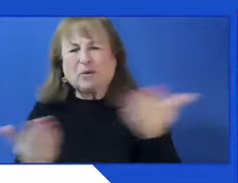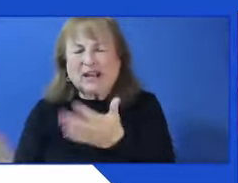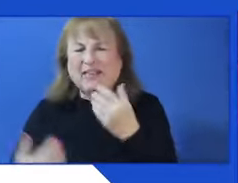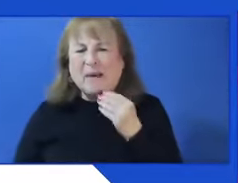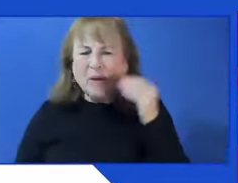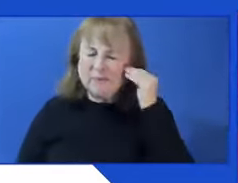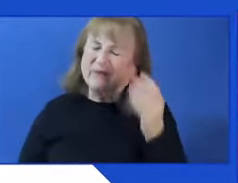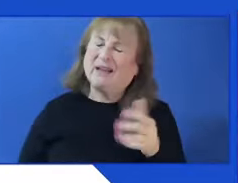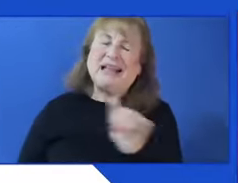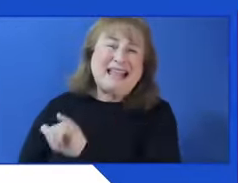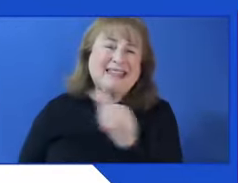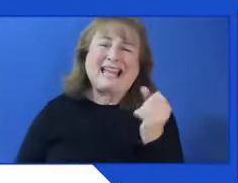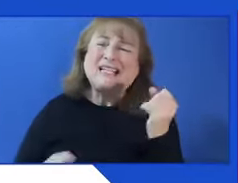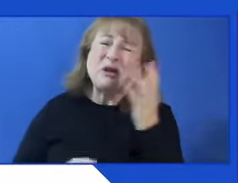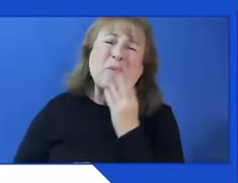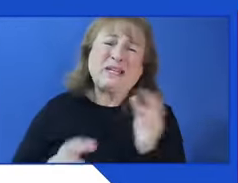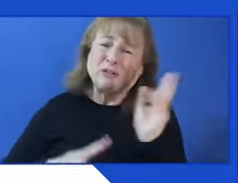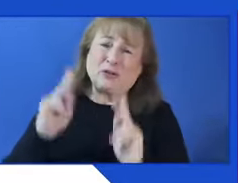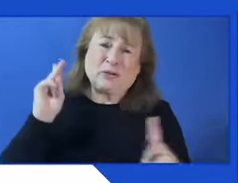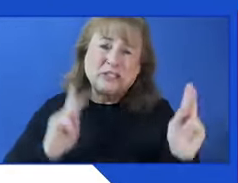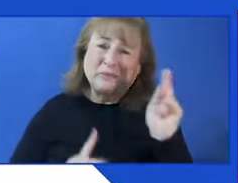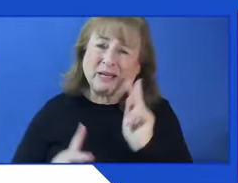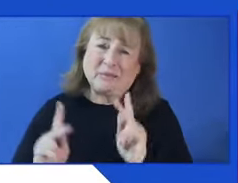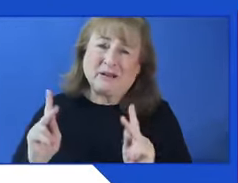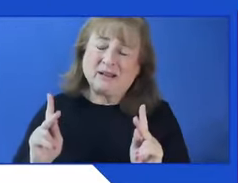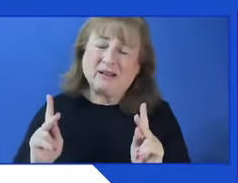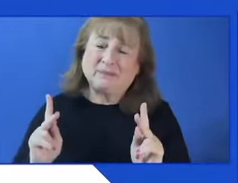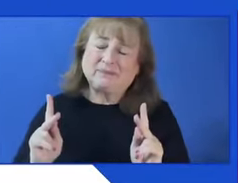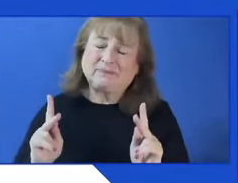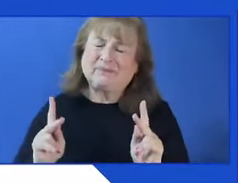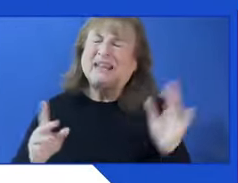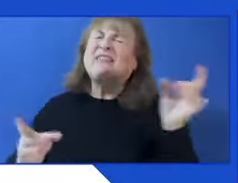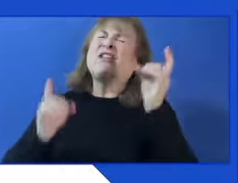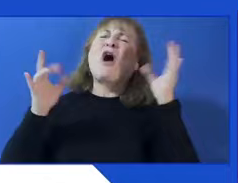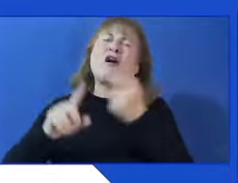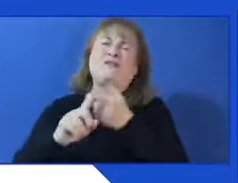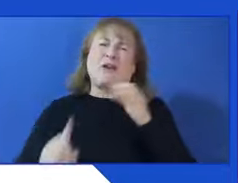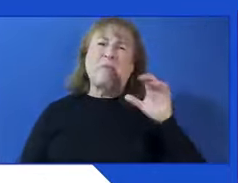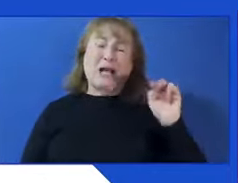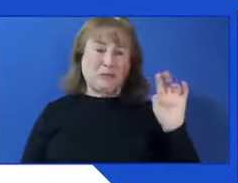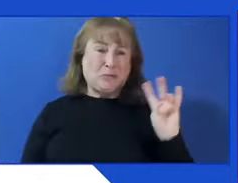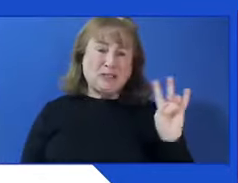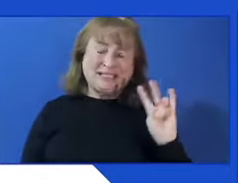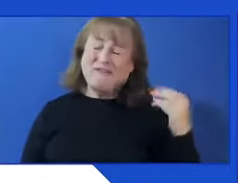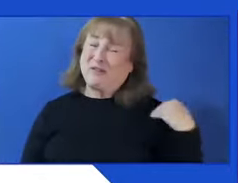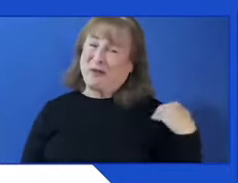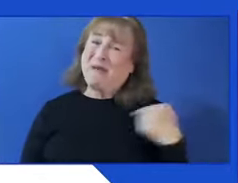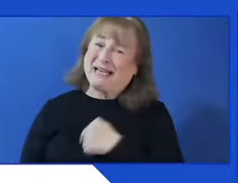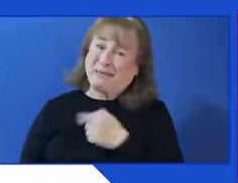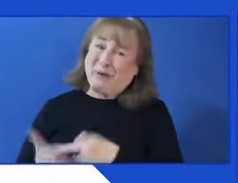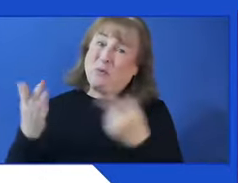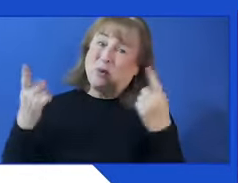Like so many Jewish people, the horrors of October 7th reminded me of what